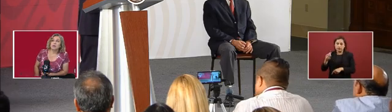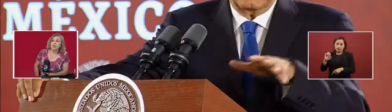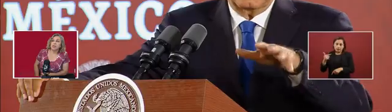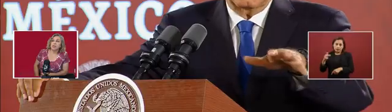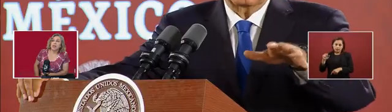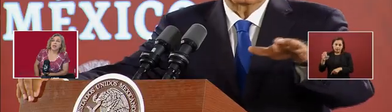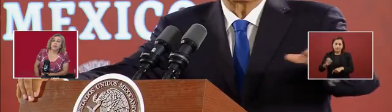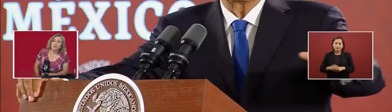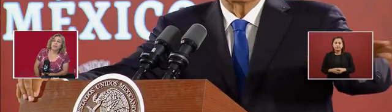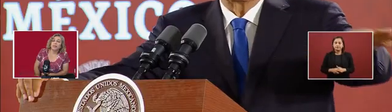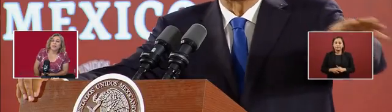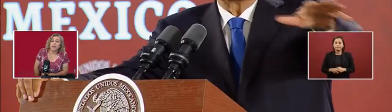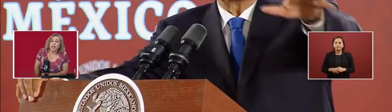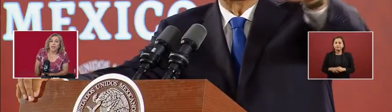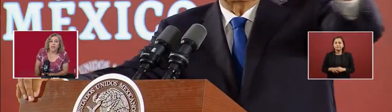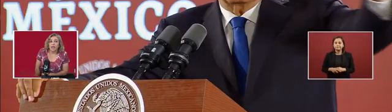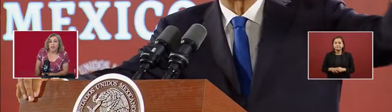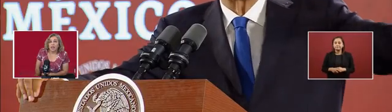that they need to start